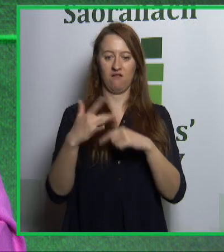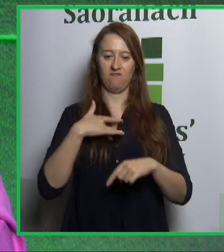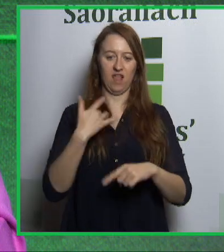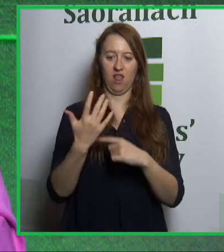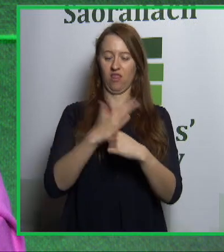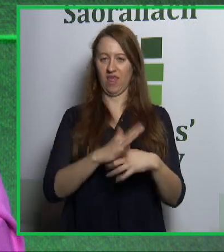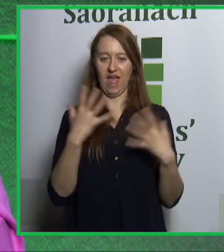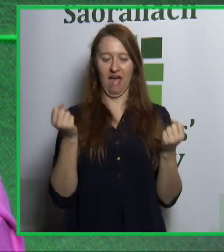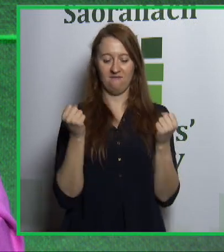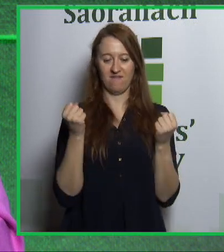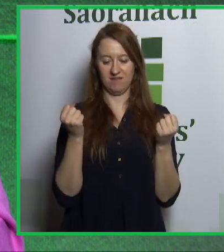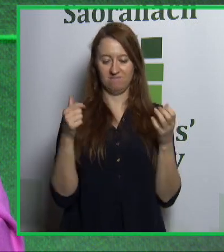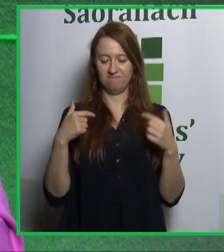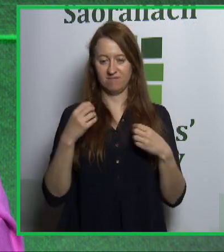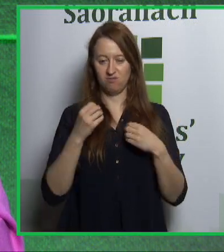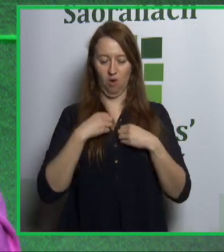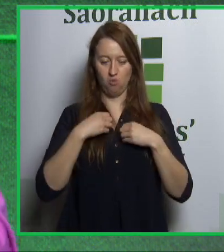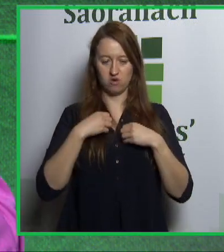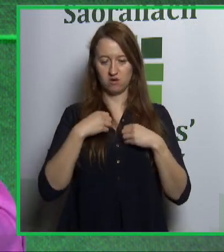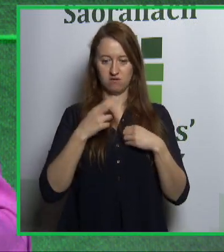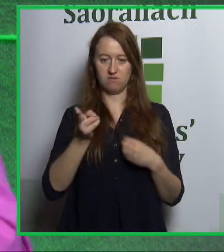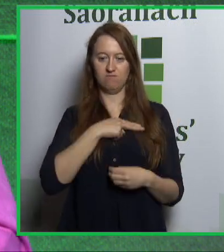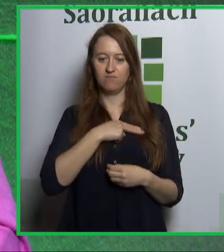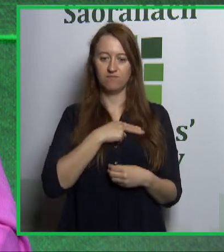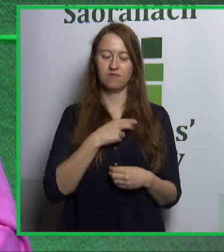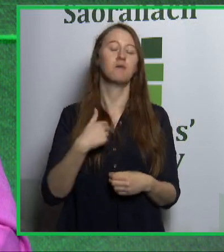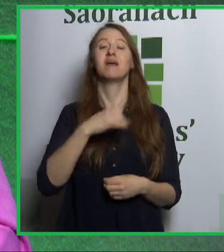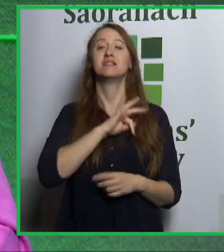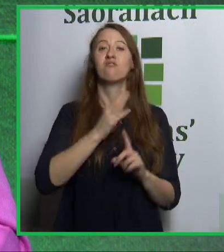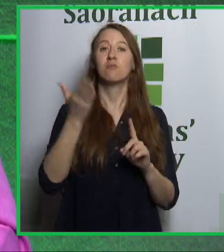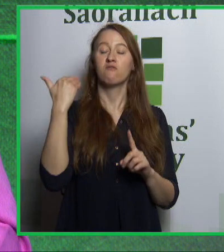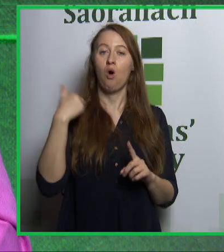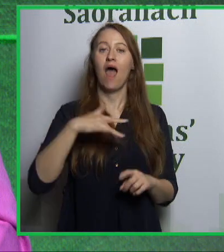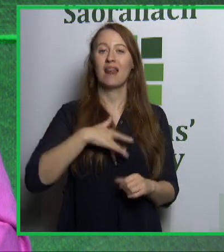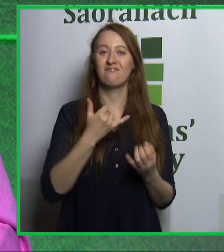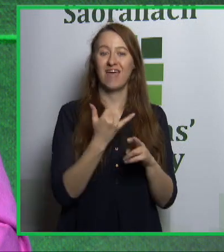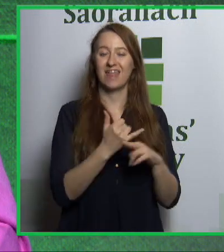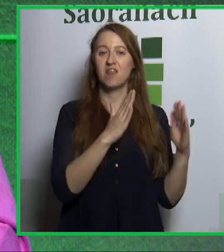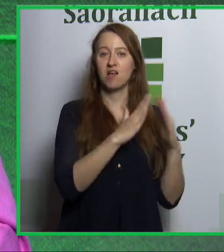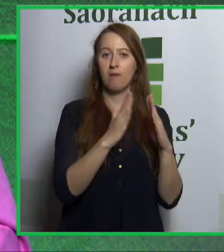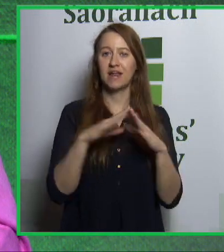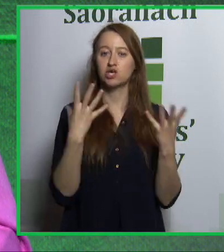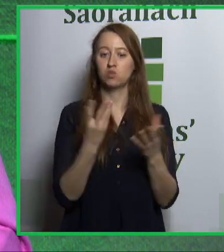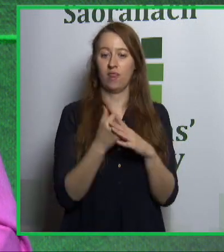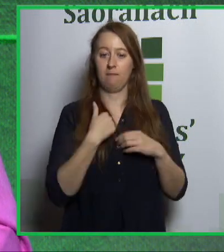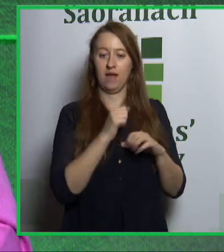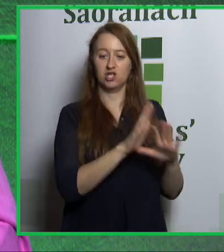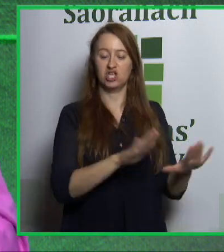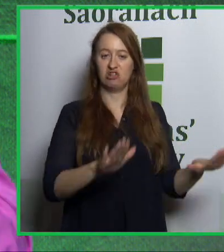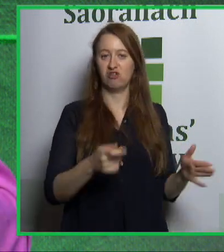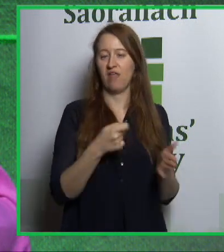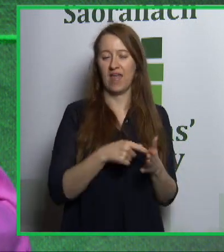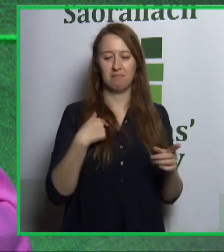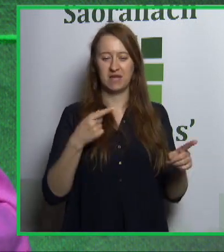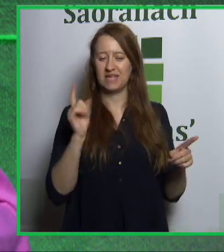there. I was in my own accommodation with my children. I had gone to court for something minor. Like, I